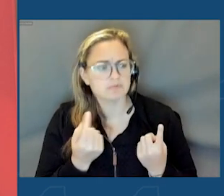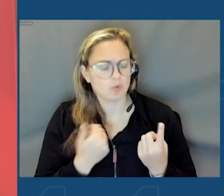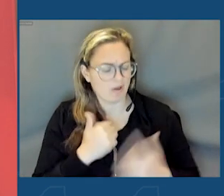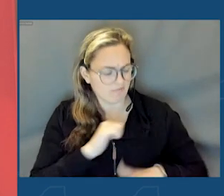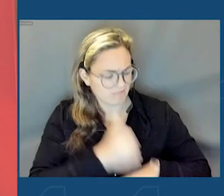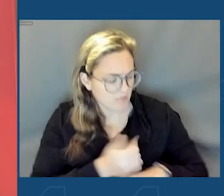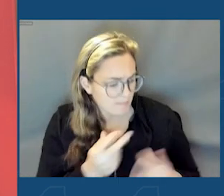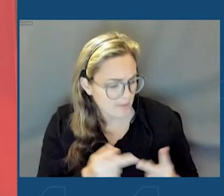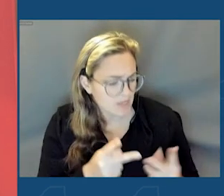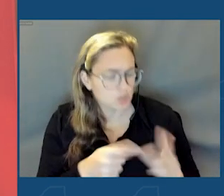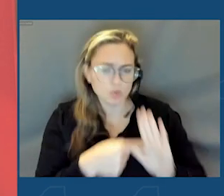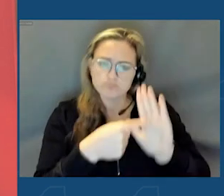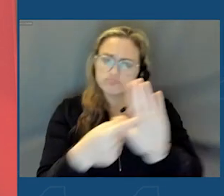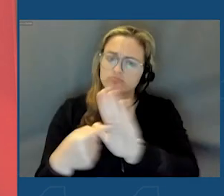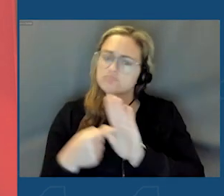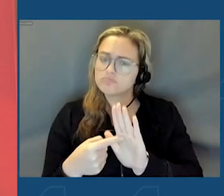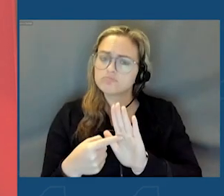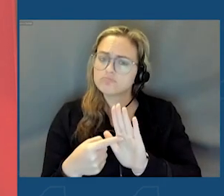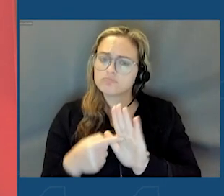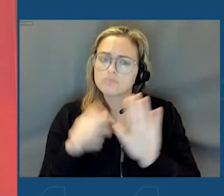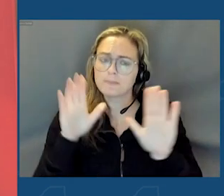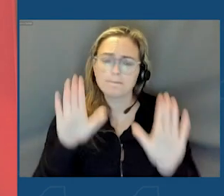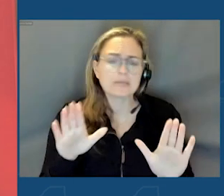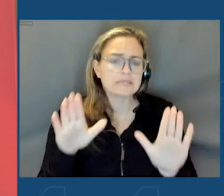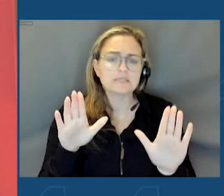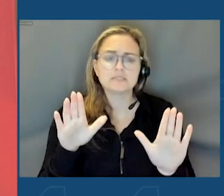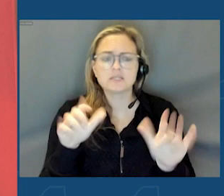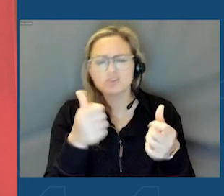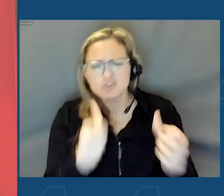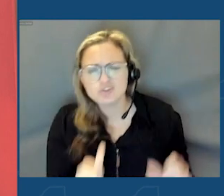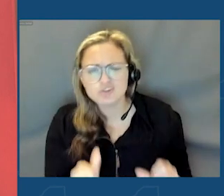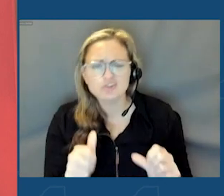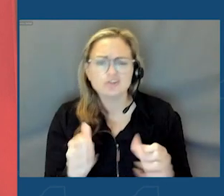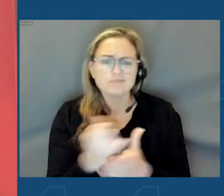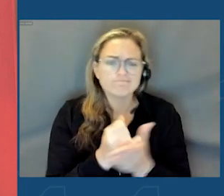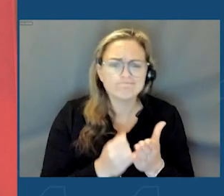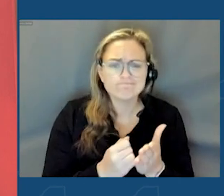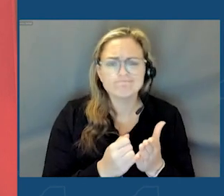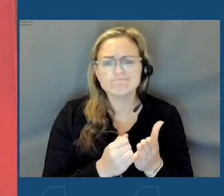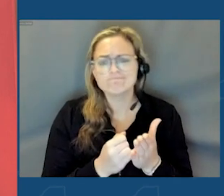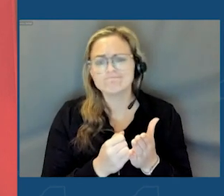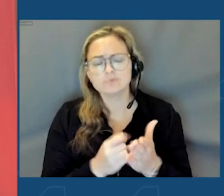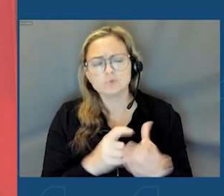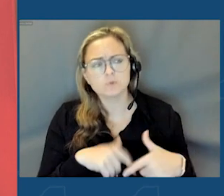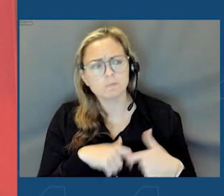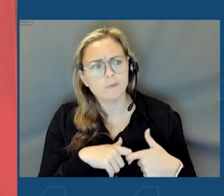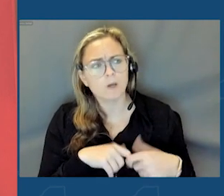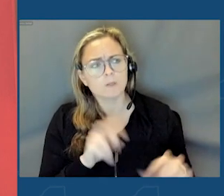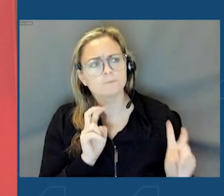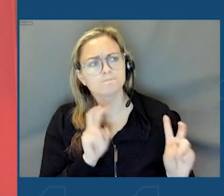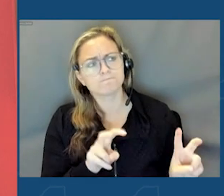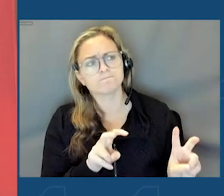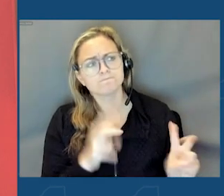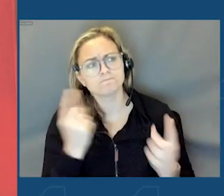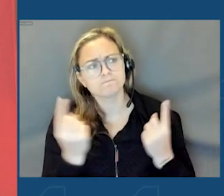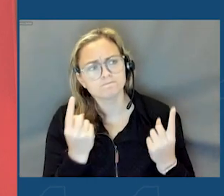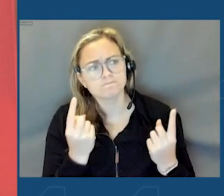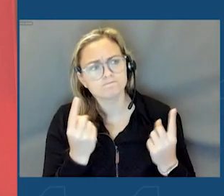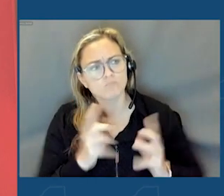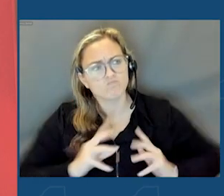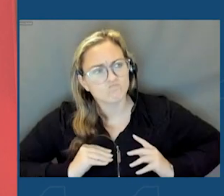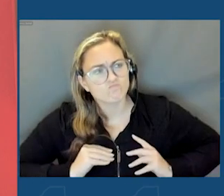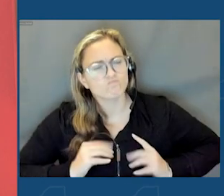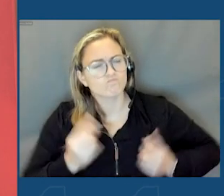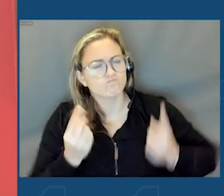can showcase incredible sculptures and art and just get people to pause from their daily lives and soak it all in